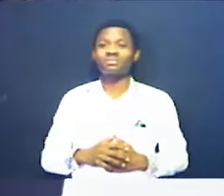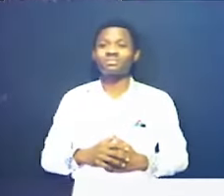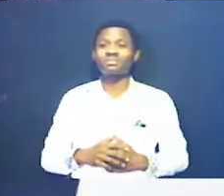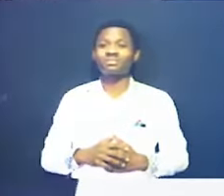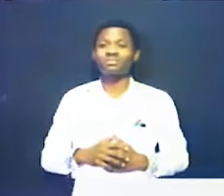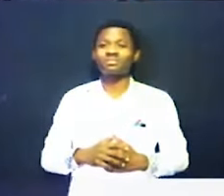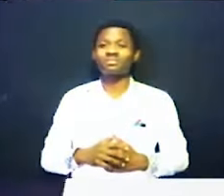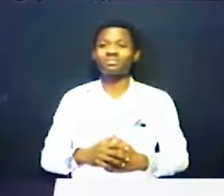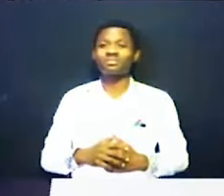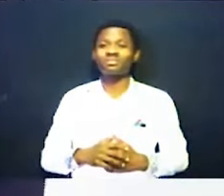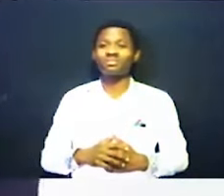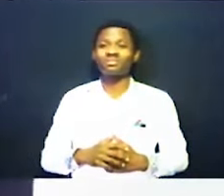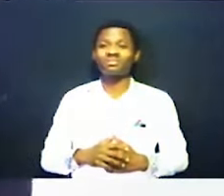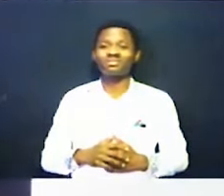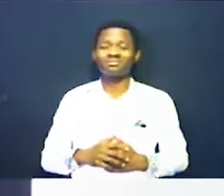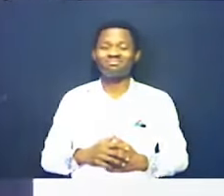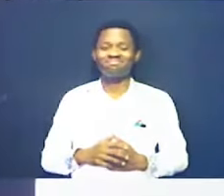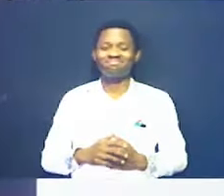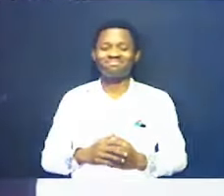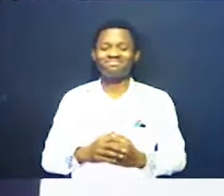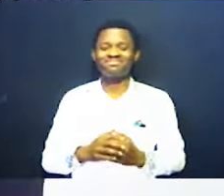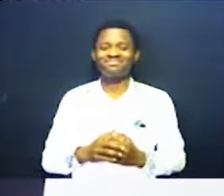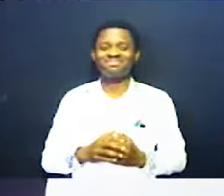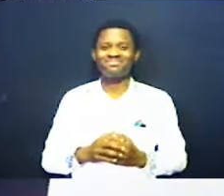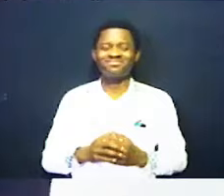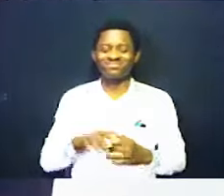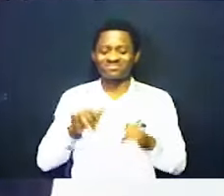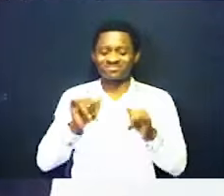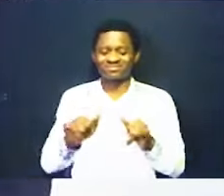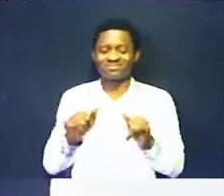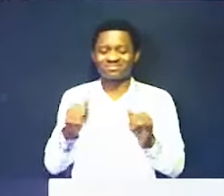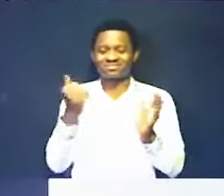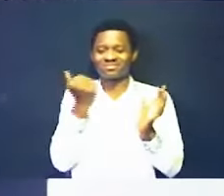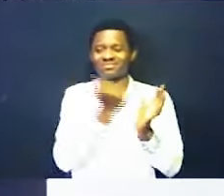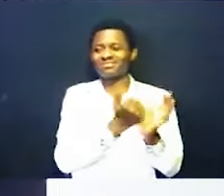ano enwo wo nsam.